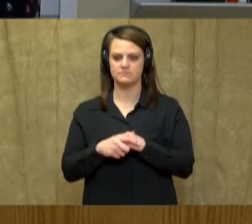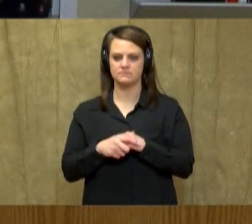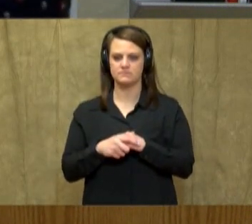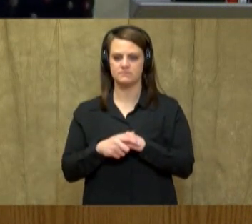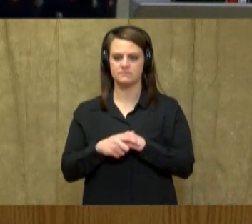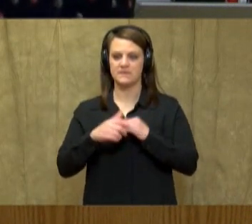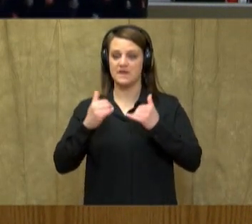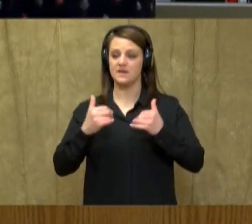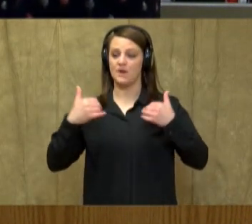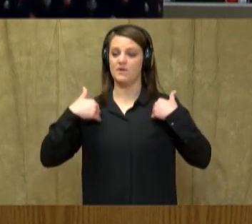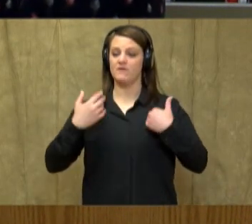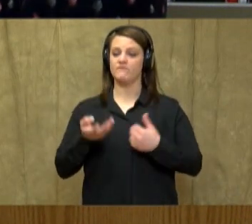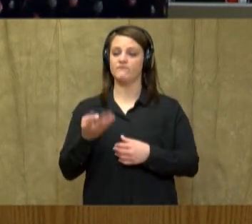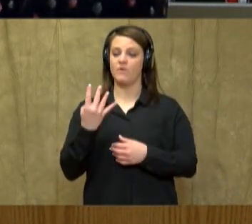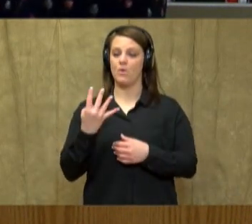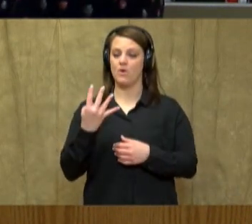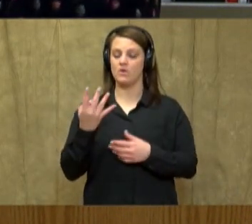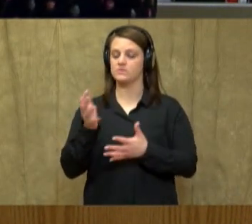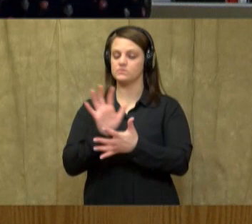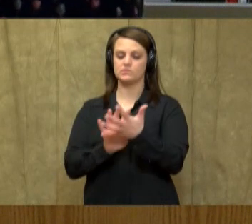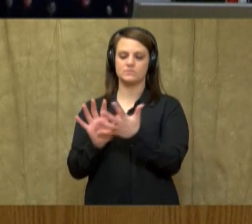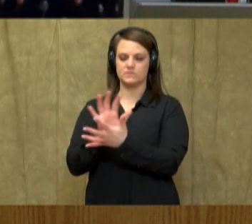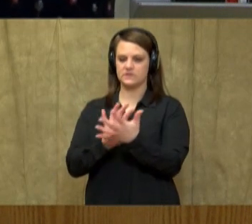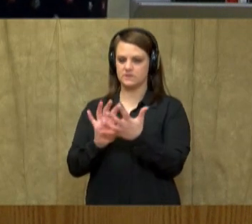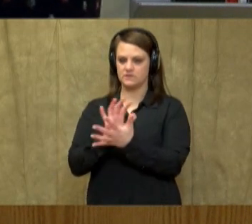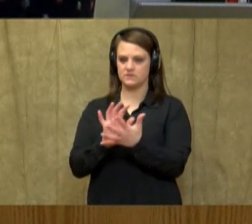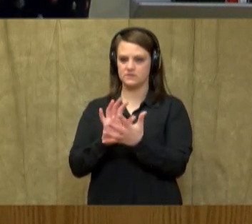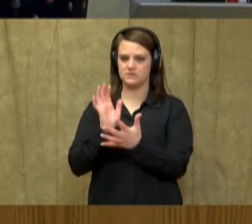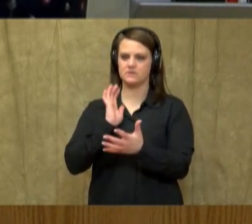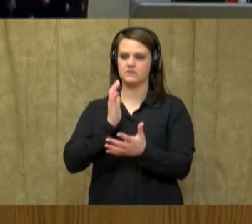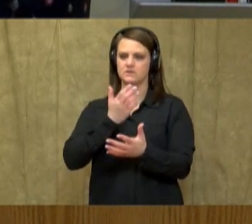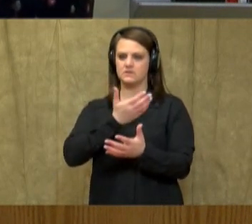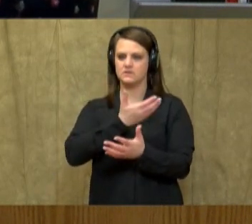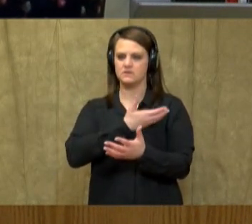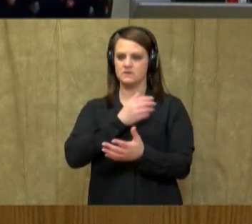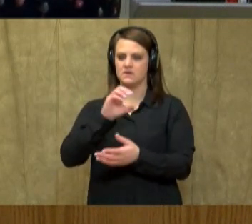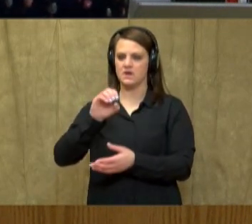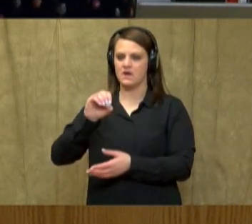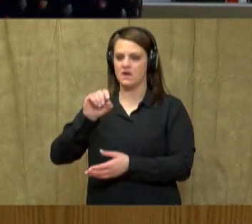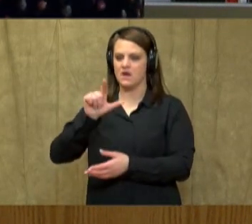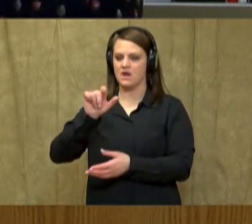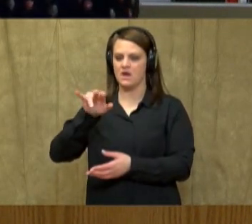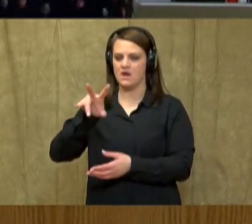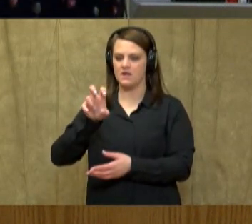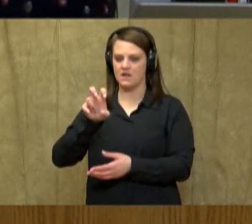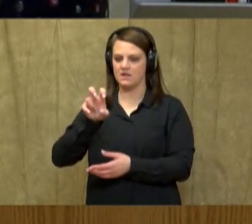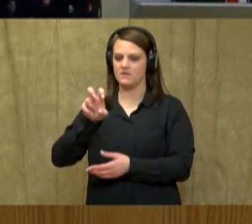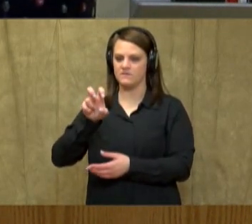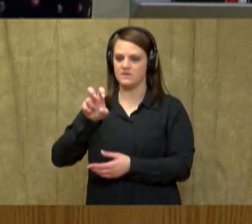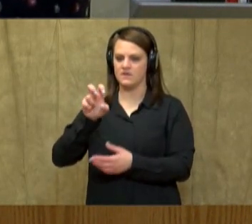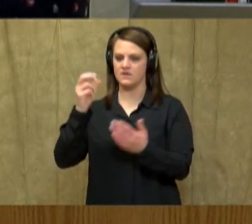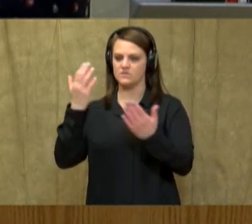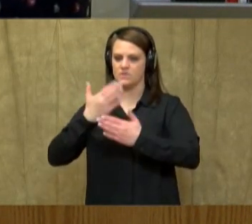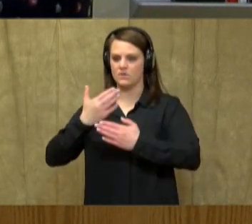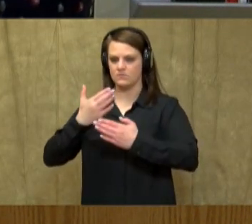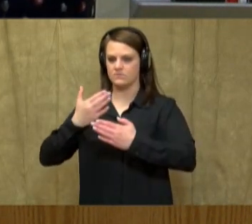Now we have 4 capital letters in any combination. We're in what we call that olive skin tone range. We start getting a little darker.